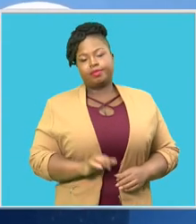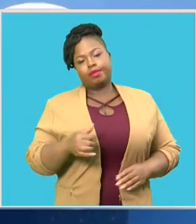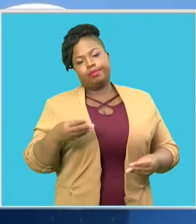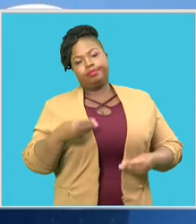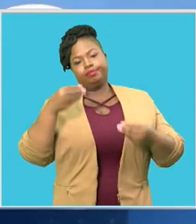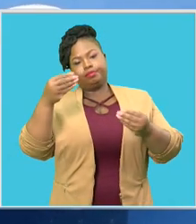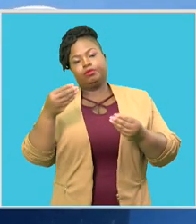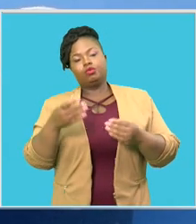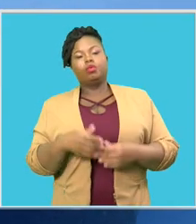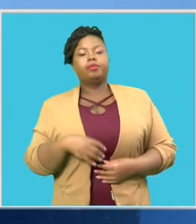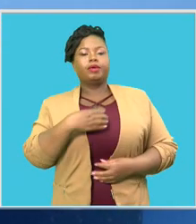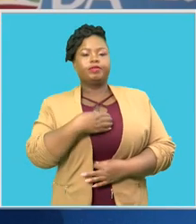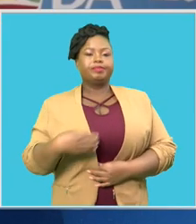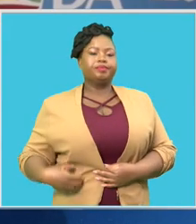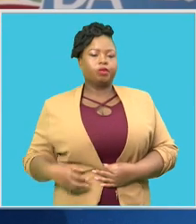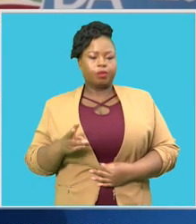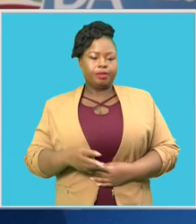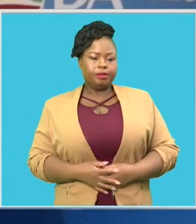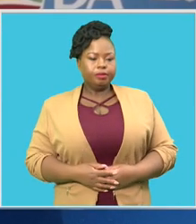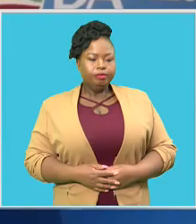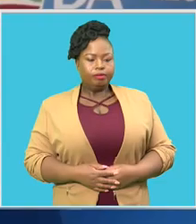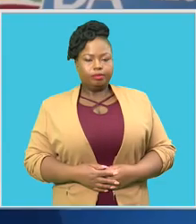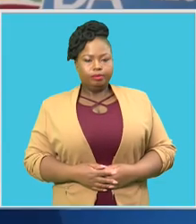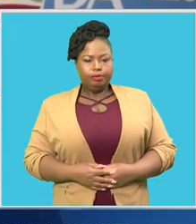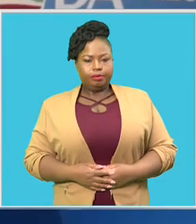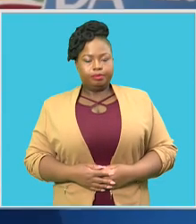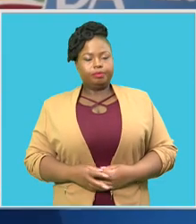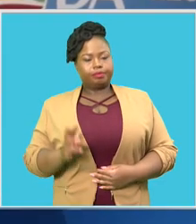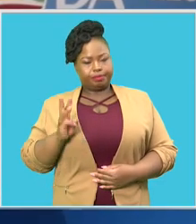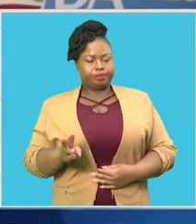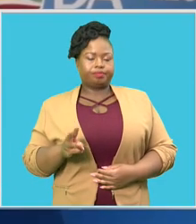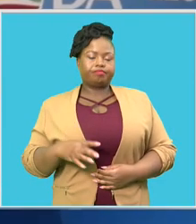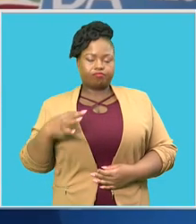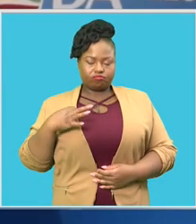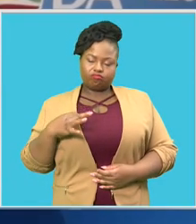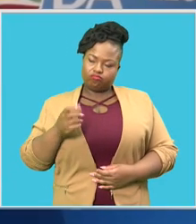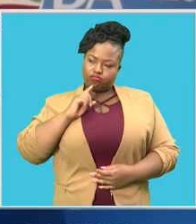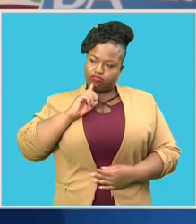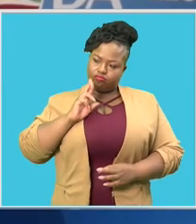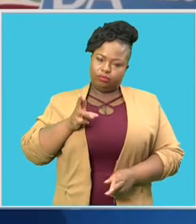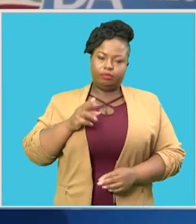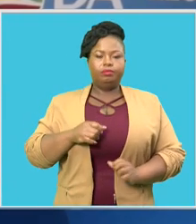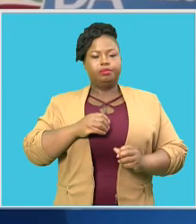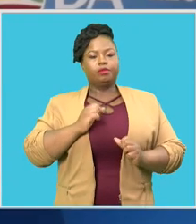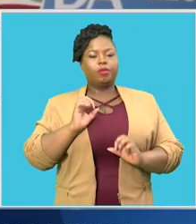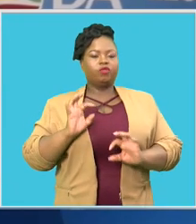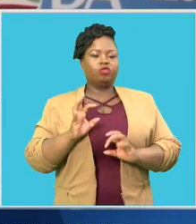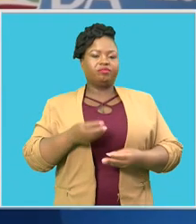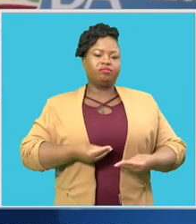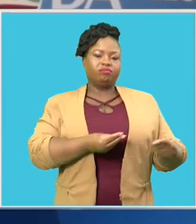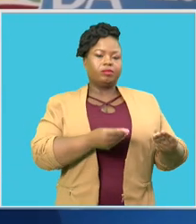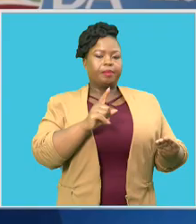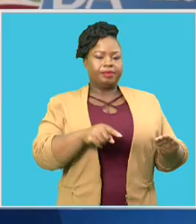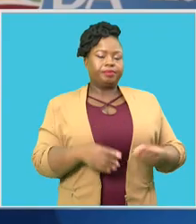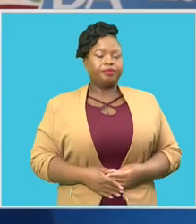luzodluliselwa kwihhovisi likamengameli. We're going to be putting a power application that forces him to release the reports. And if he fails to do that, we are